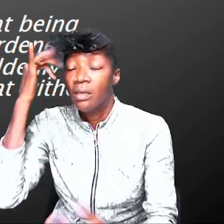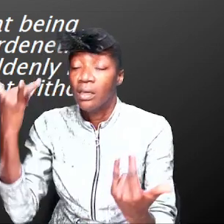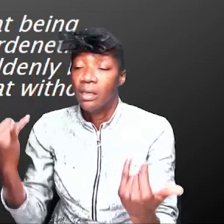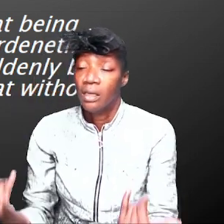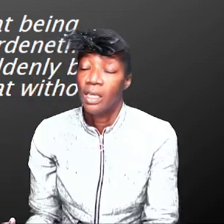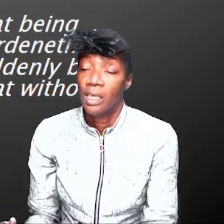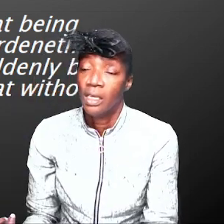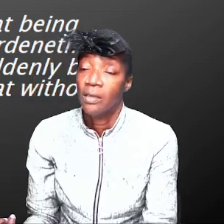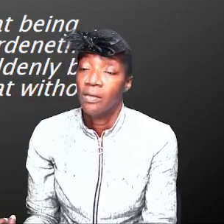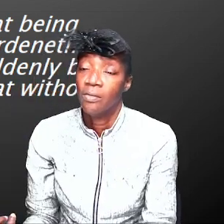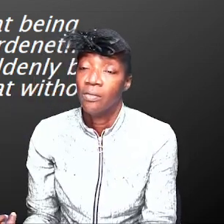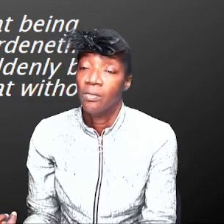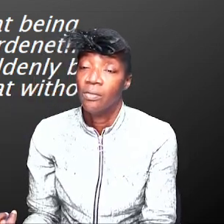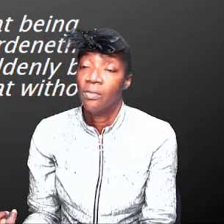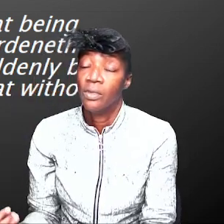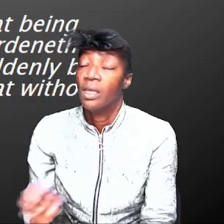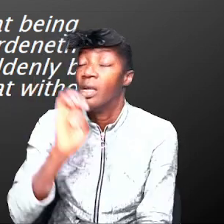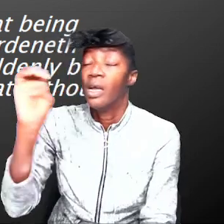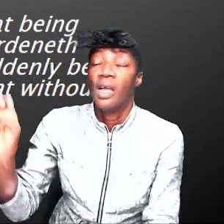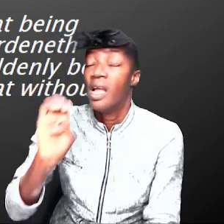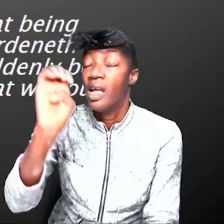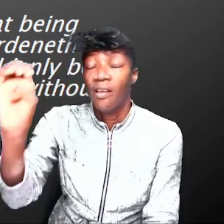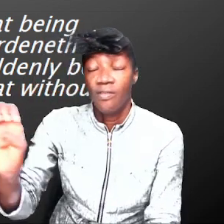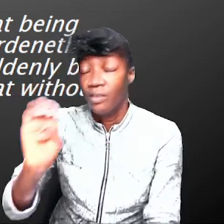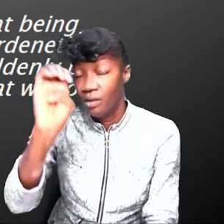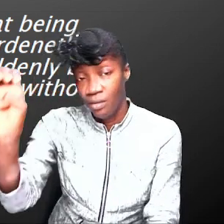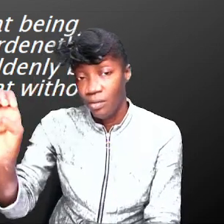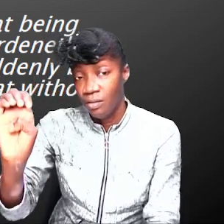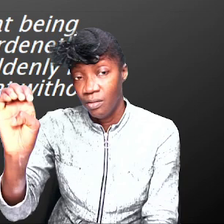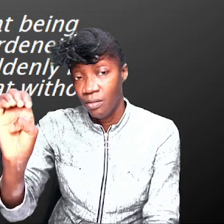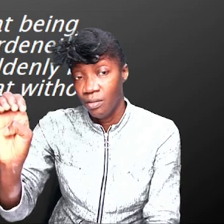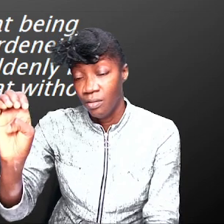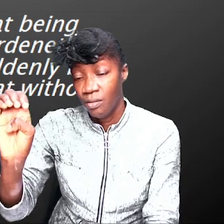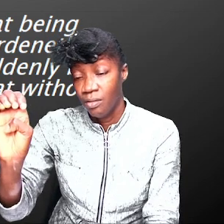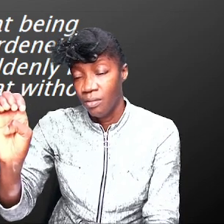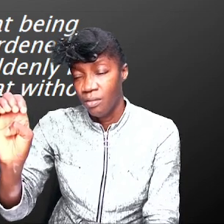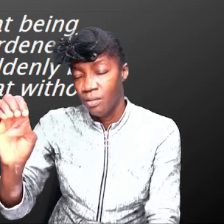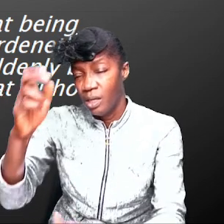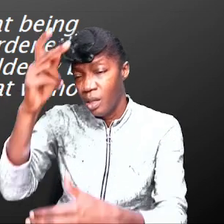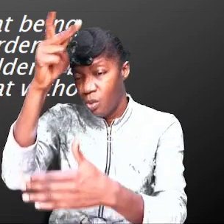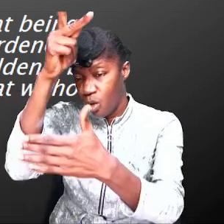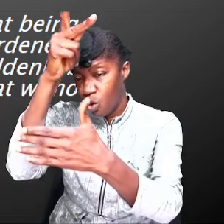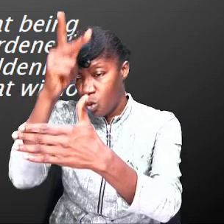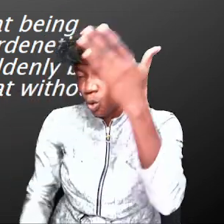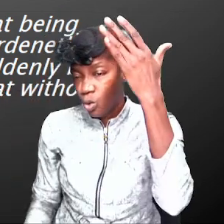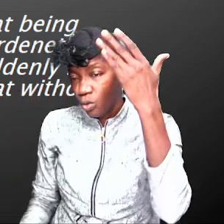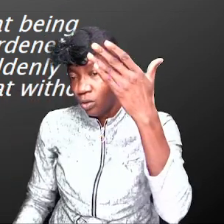today, and forever. And he will cut us off